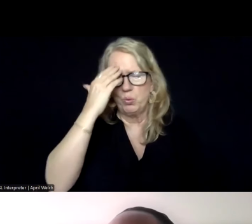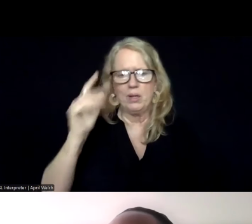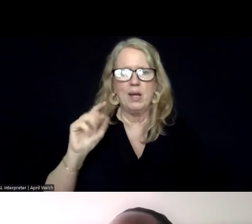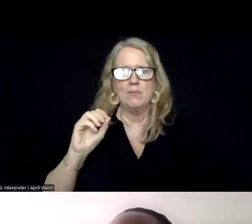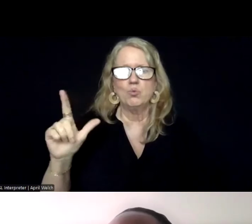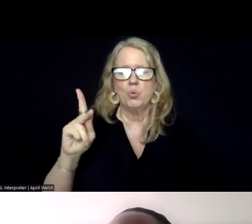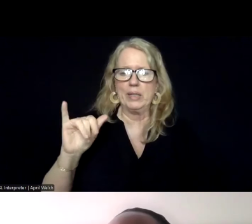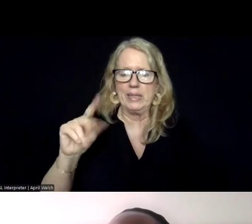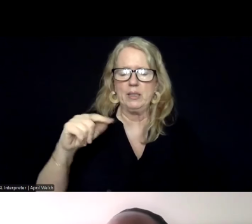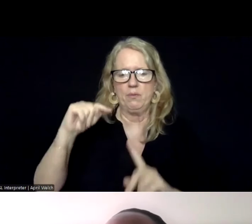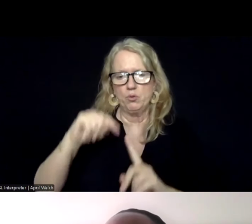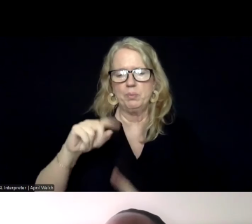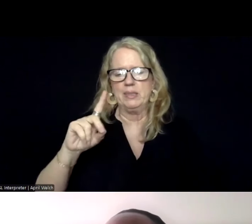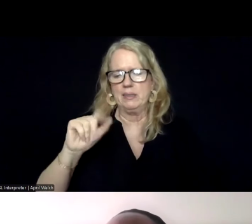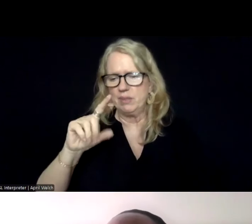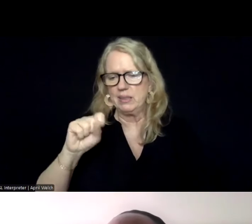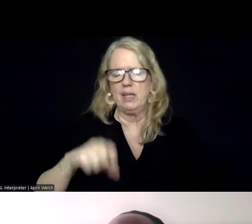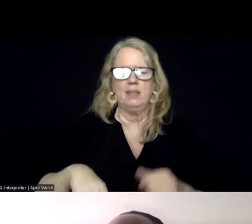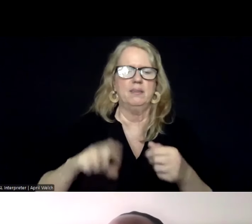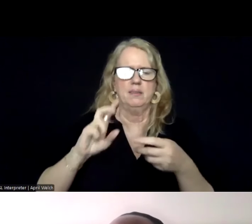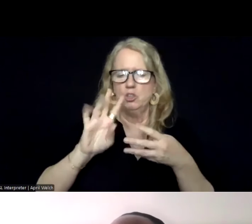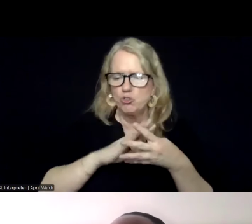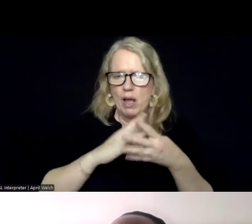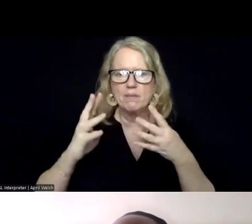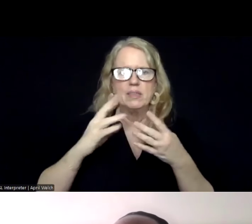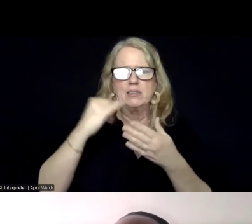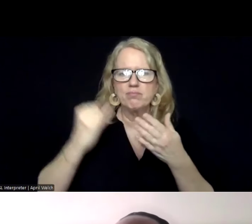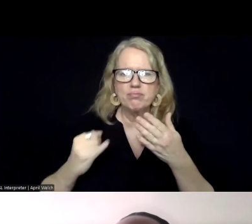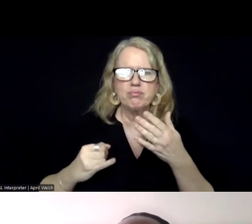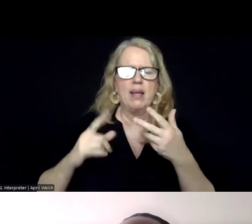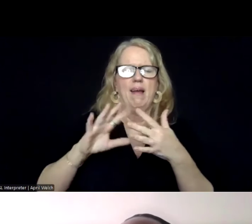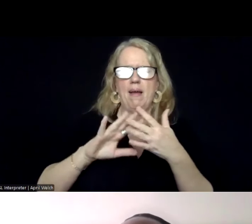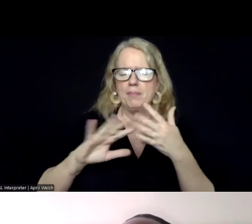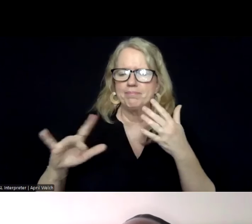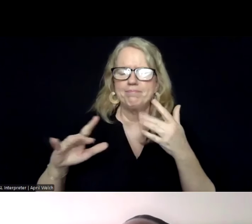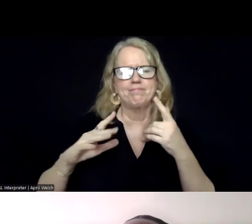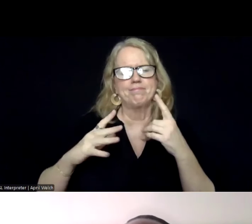There are specific dates with graphics and additional